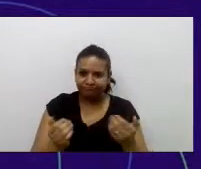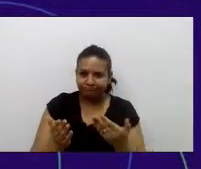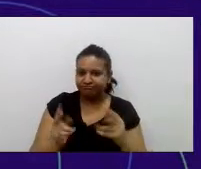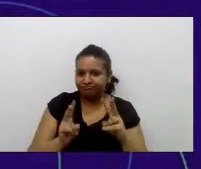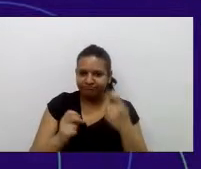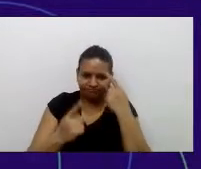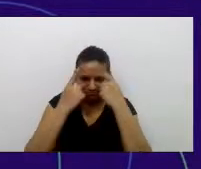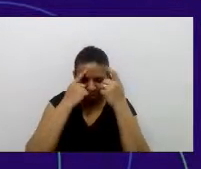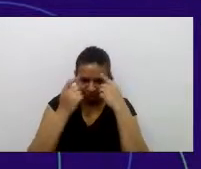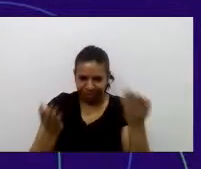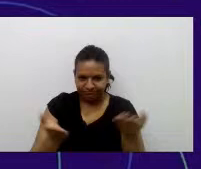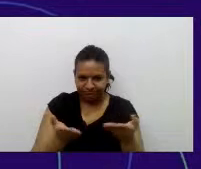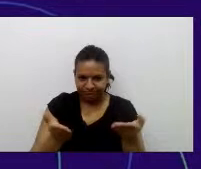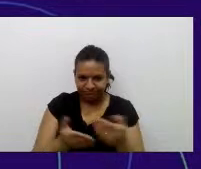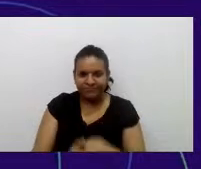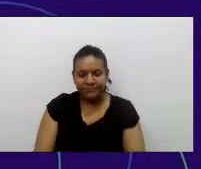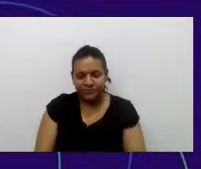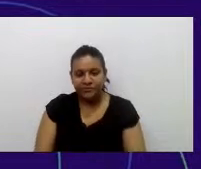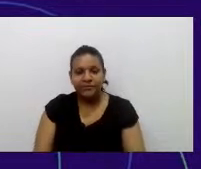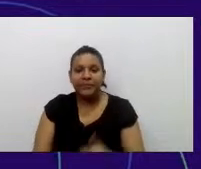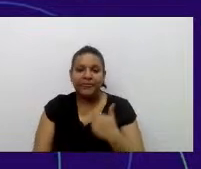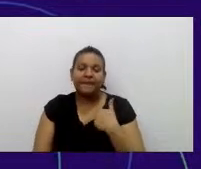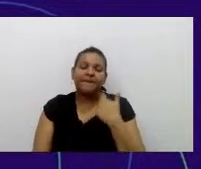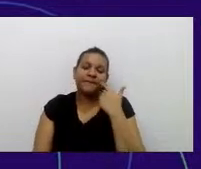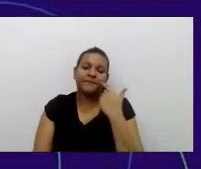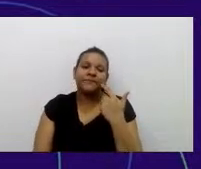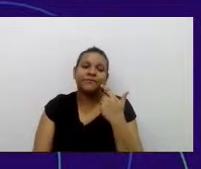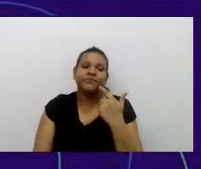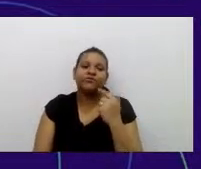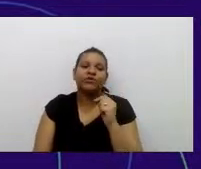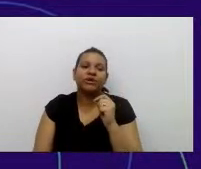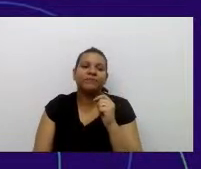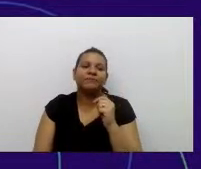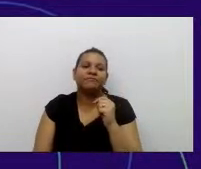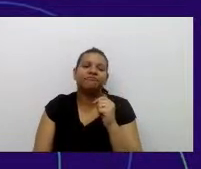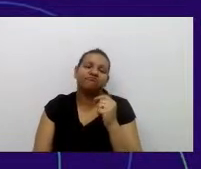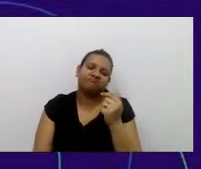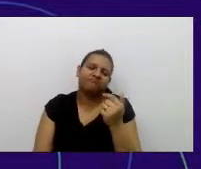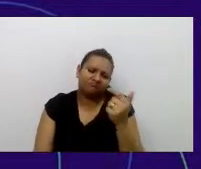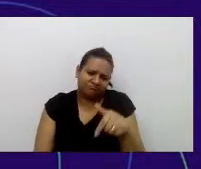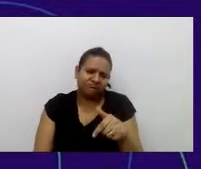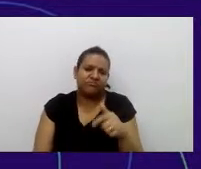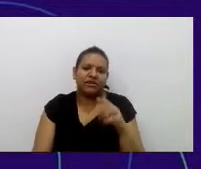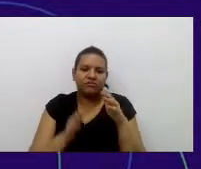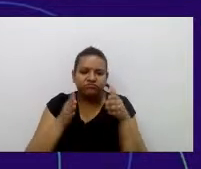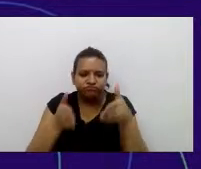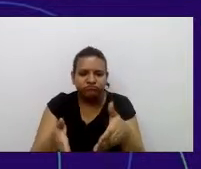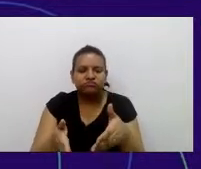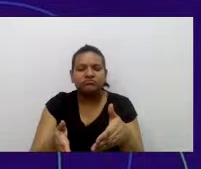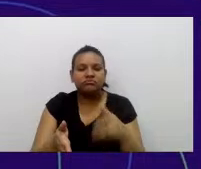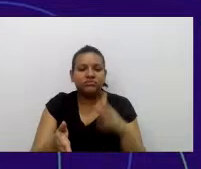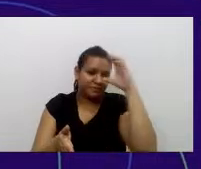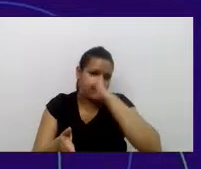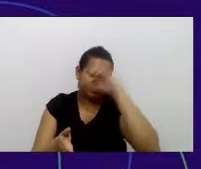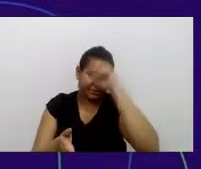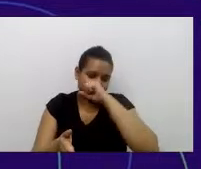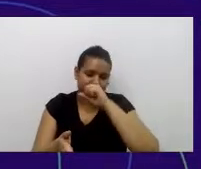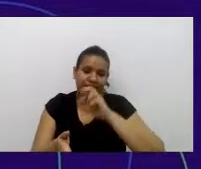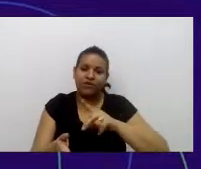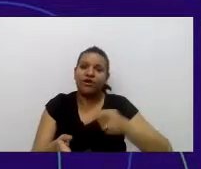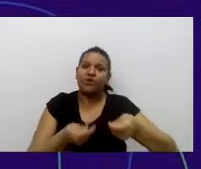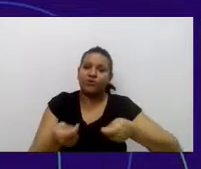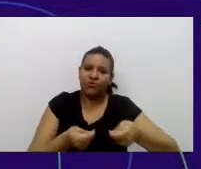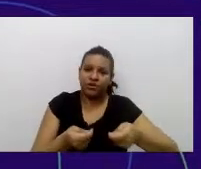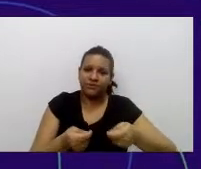Well, I'd say, again, focus on learning, not on control, and evaluate the learning process